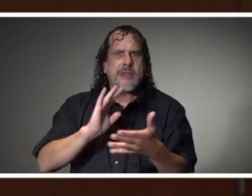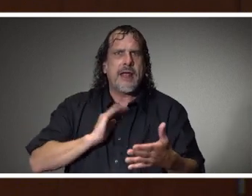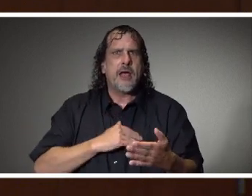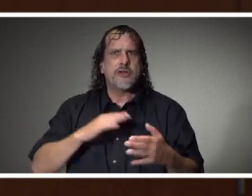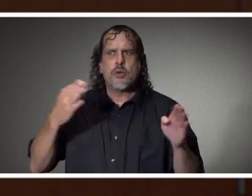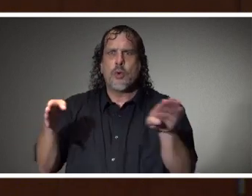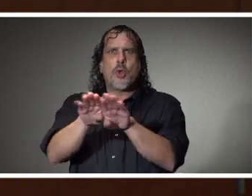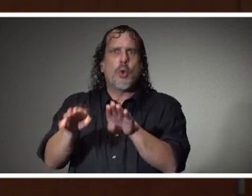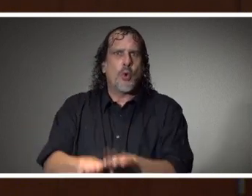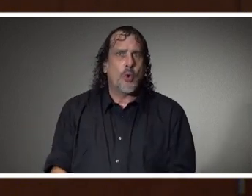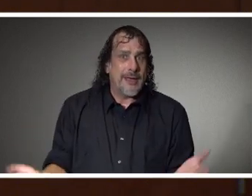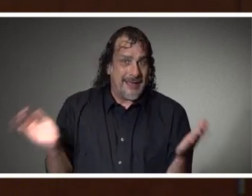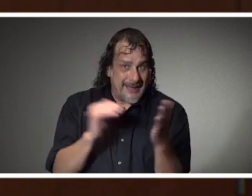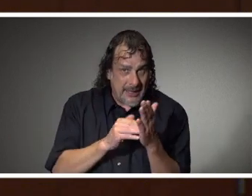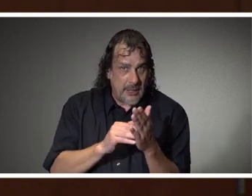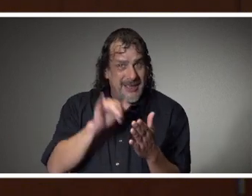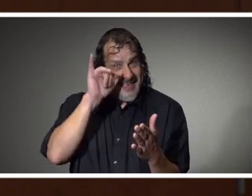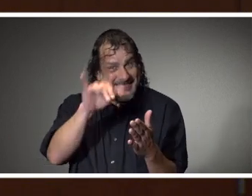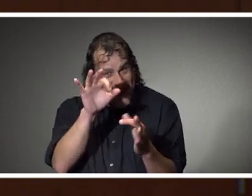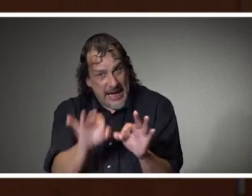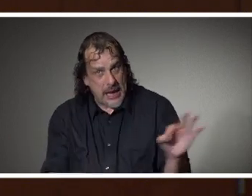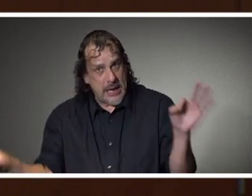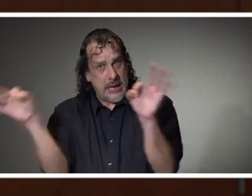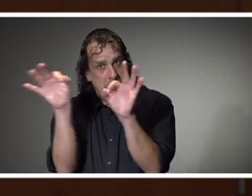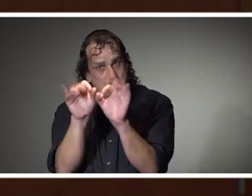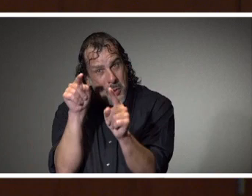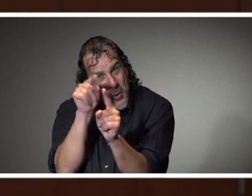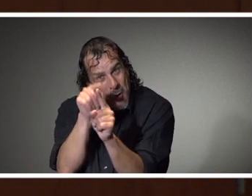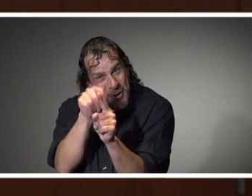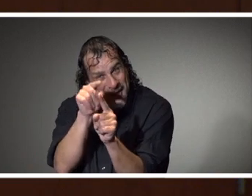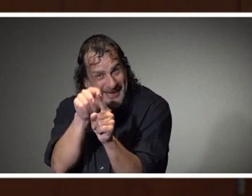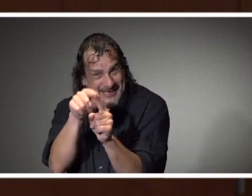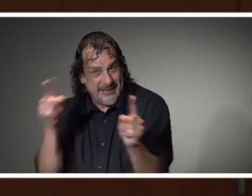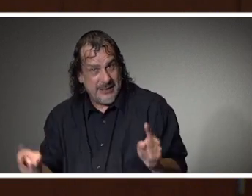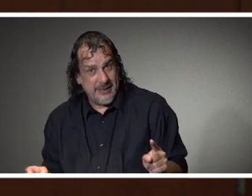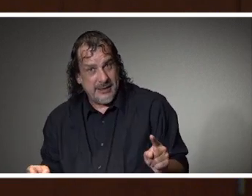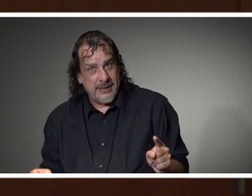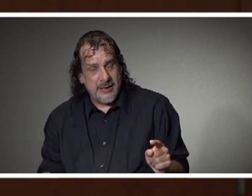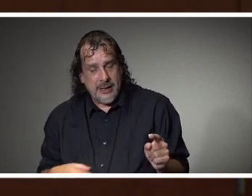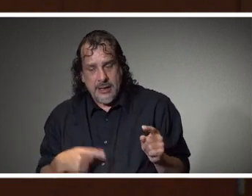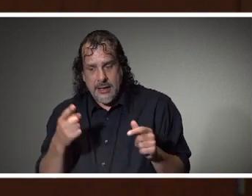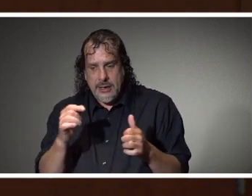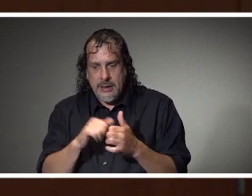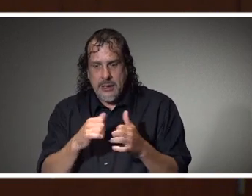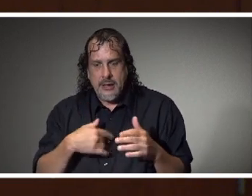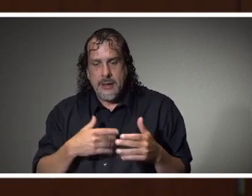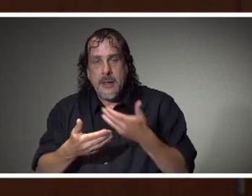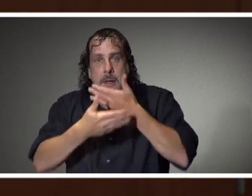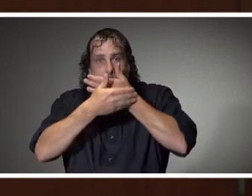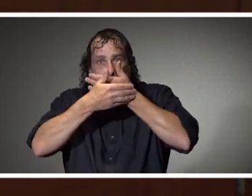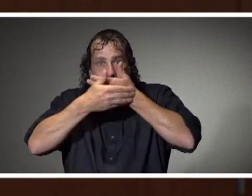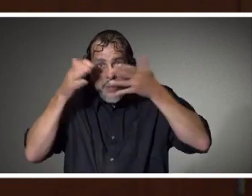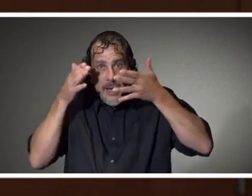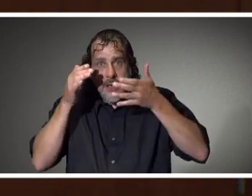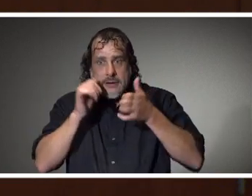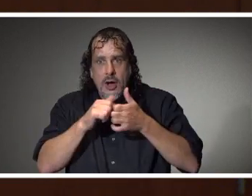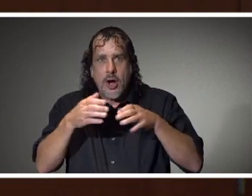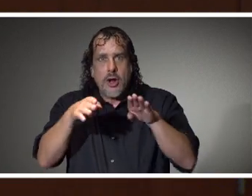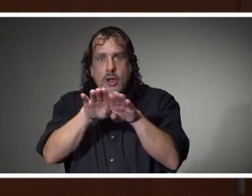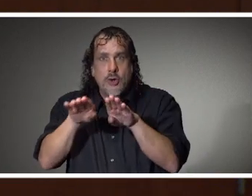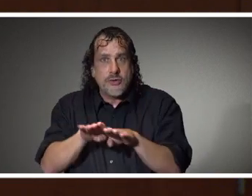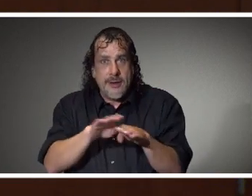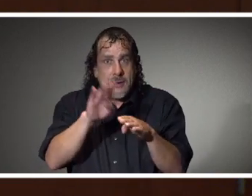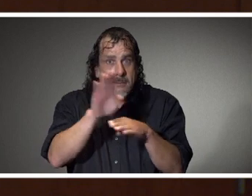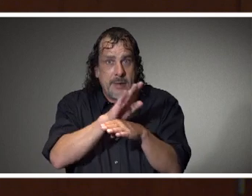And that's such an important factor, because it's been conflated with masks are closing business, and that